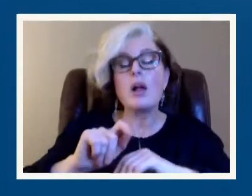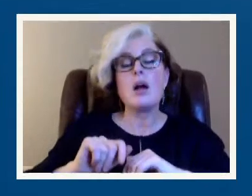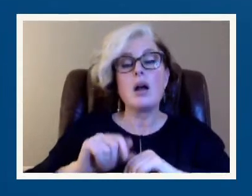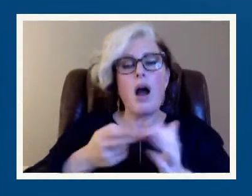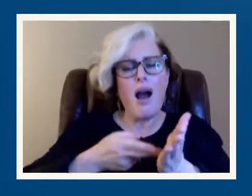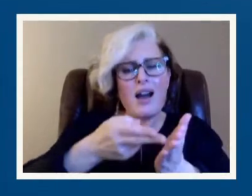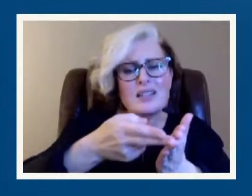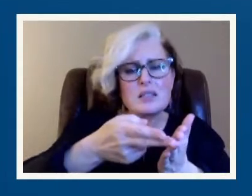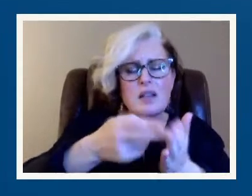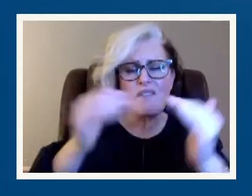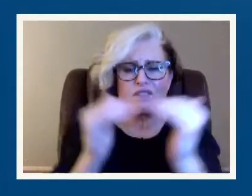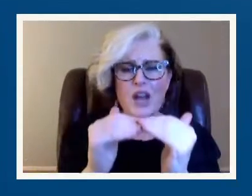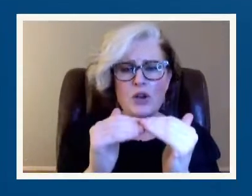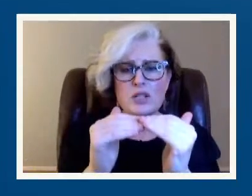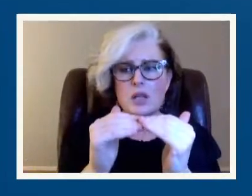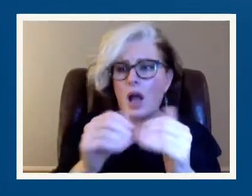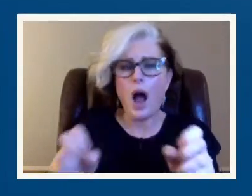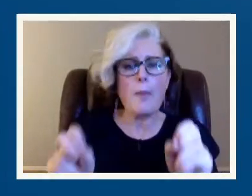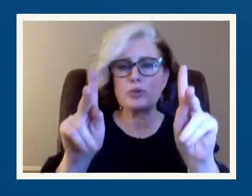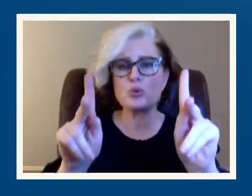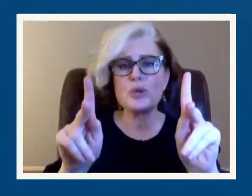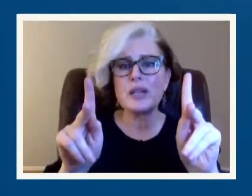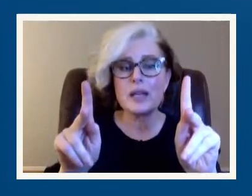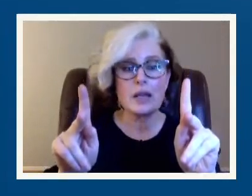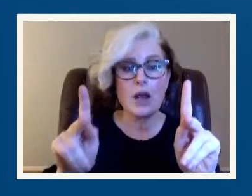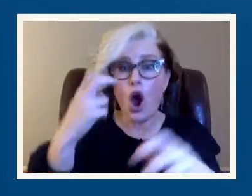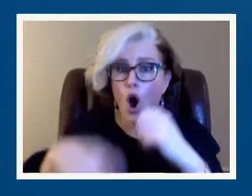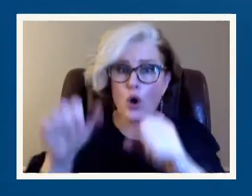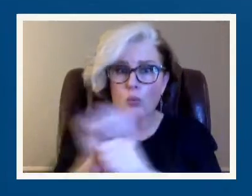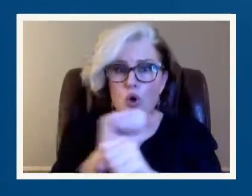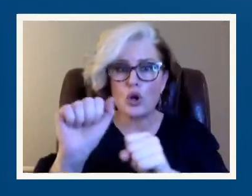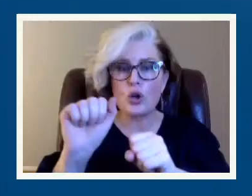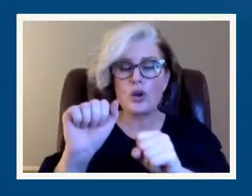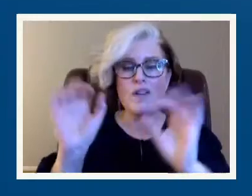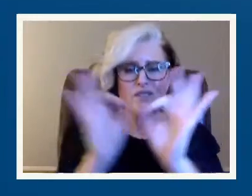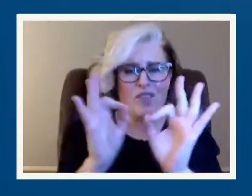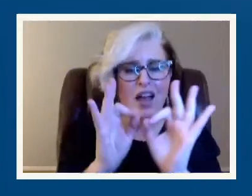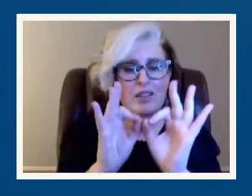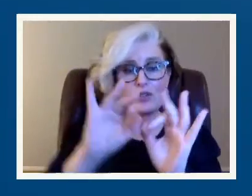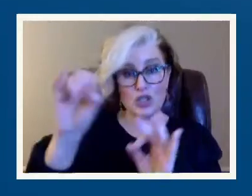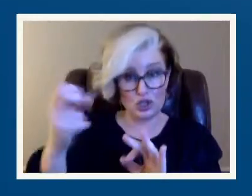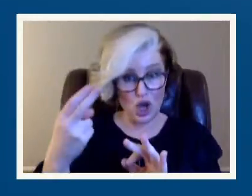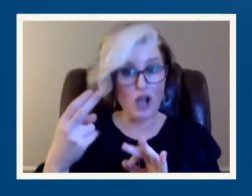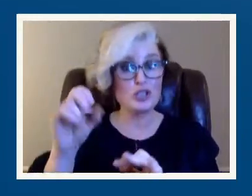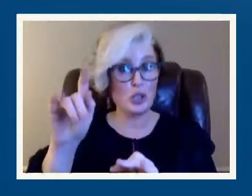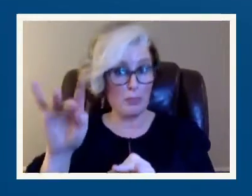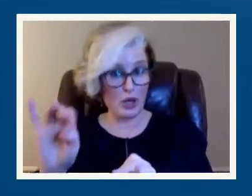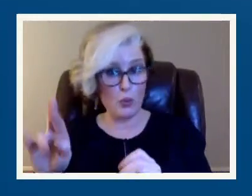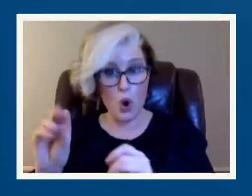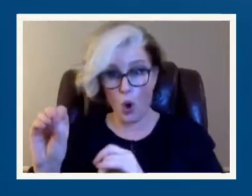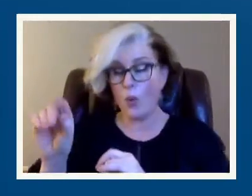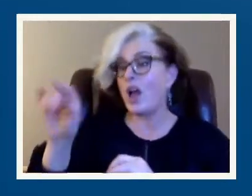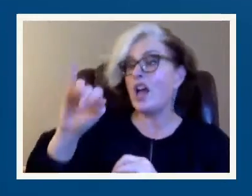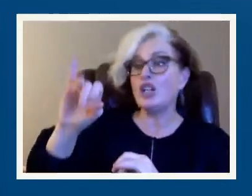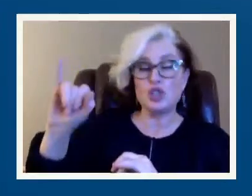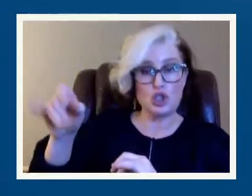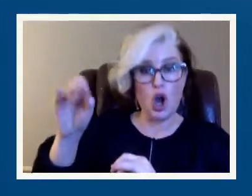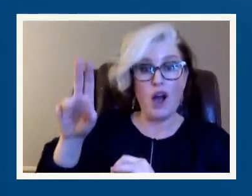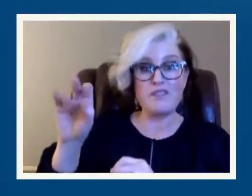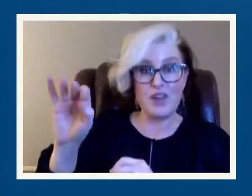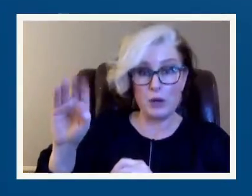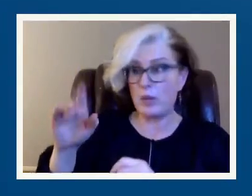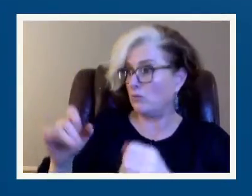Honesty, fairness, opportunity, hard work. Values that Josh Shapiro and John Fetterman stand